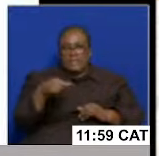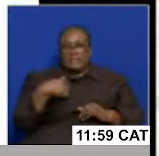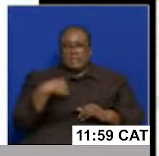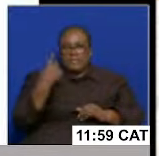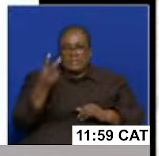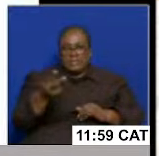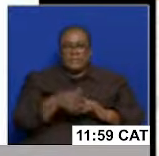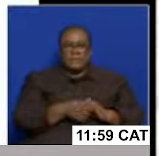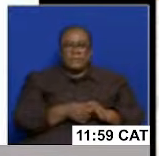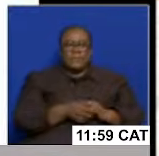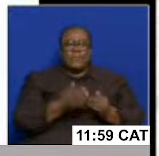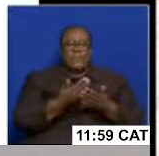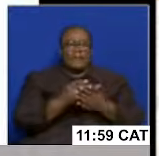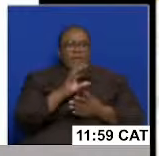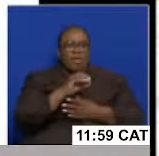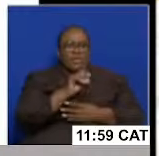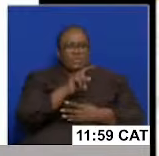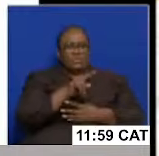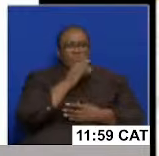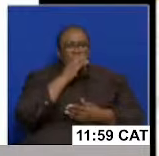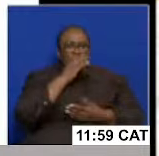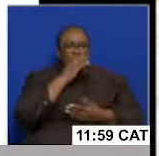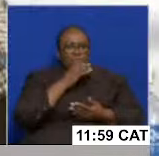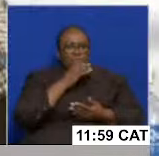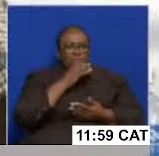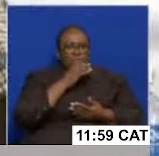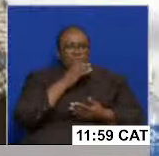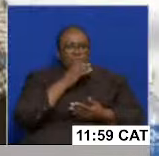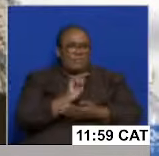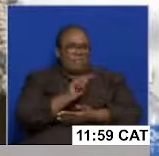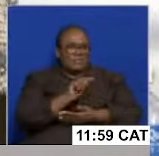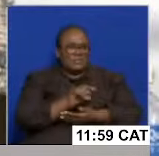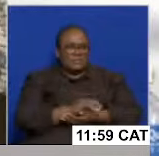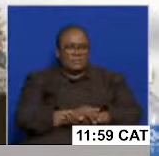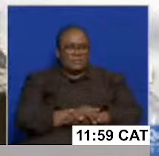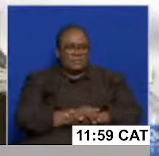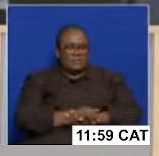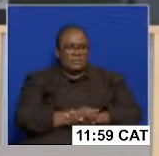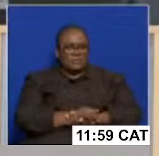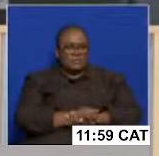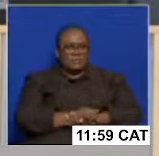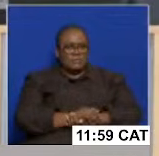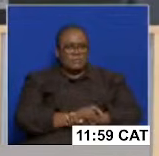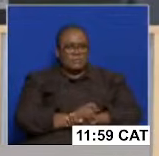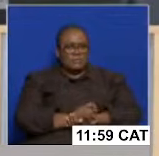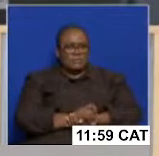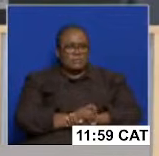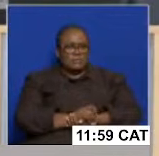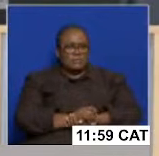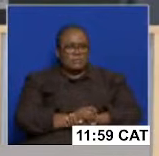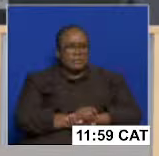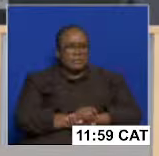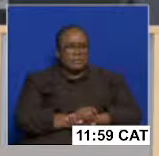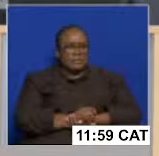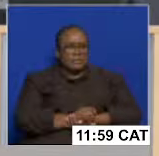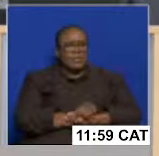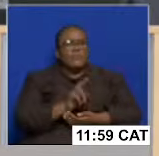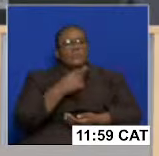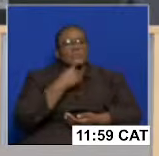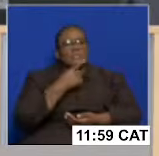comment in light of the owner's... If you say approximately, so perhaps you should